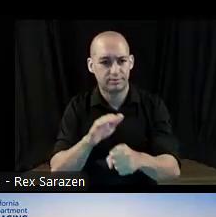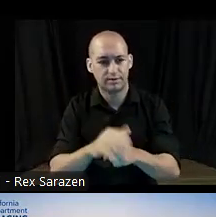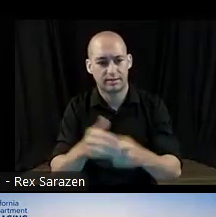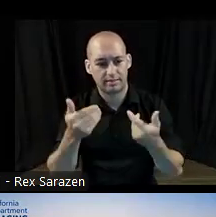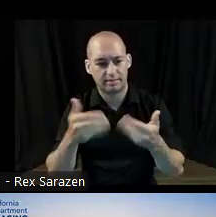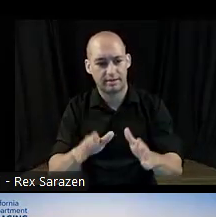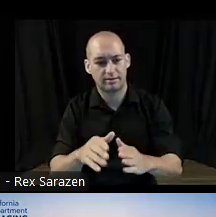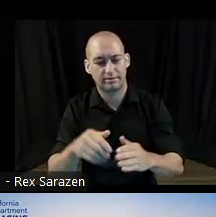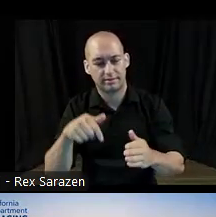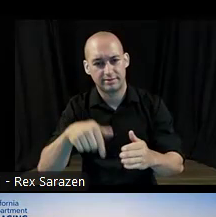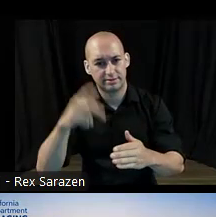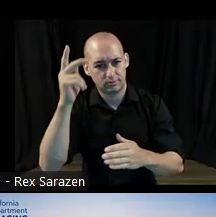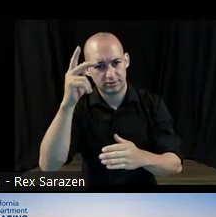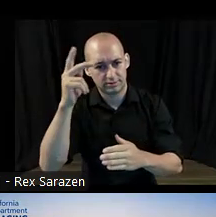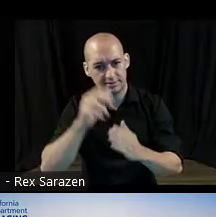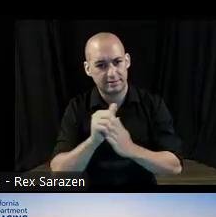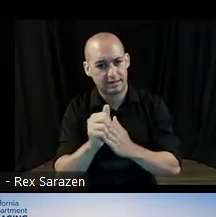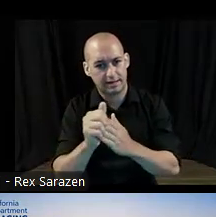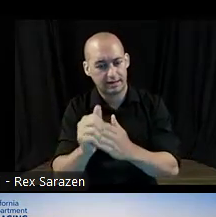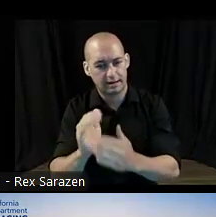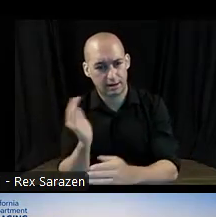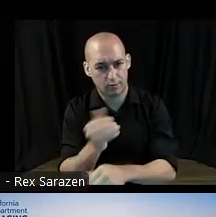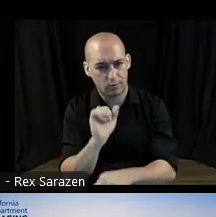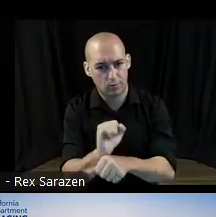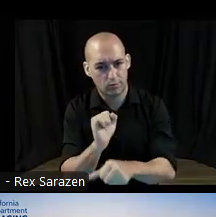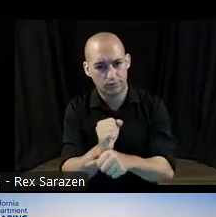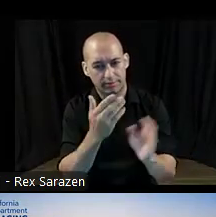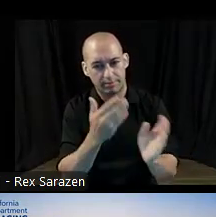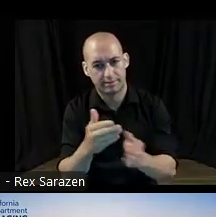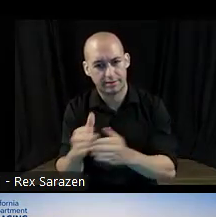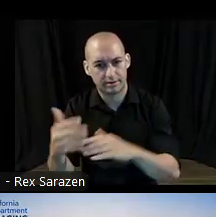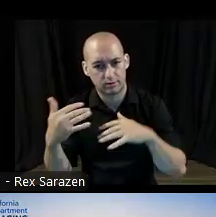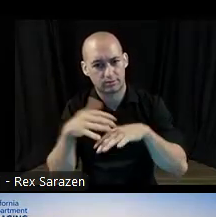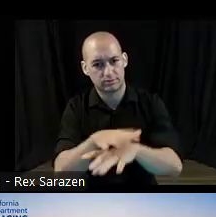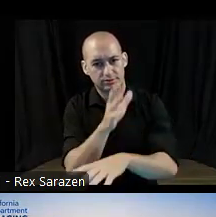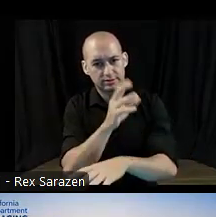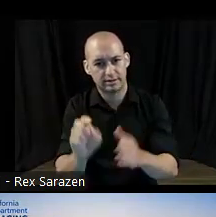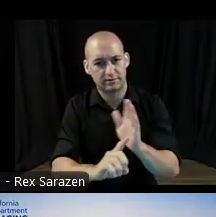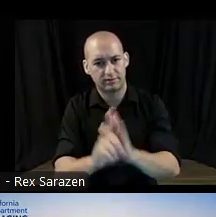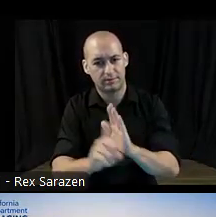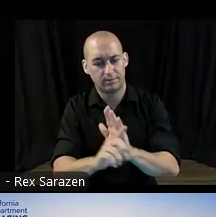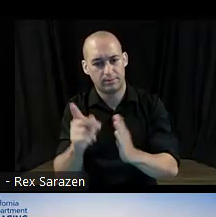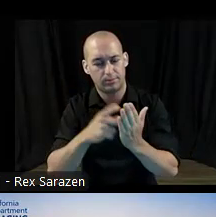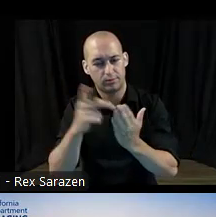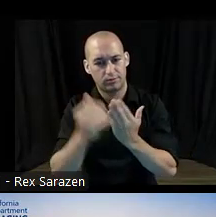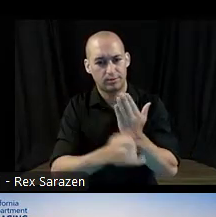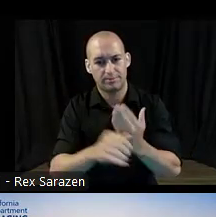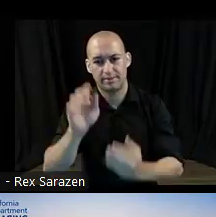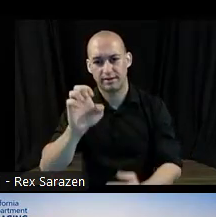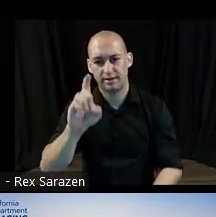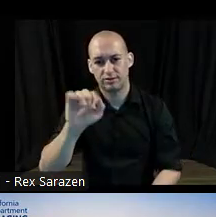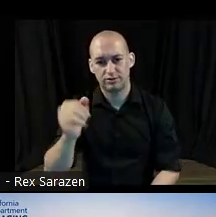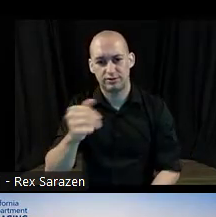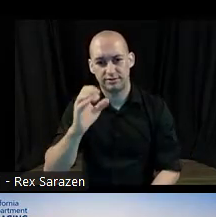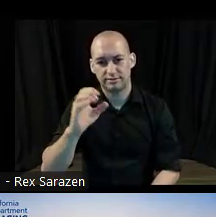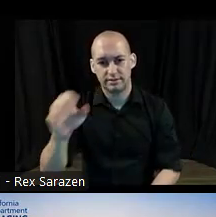all aspects of our work in planning, coordination, and program development. I have the EDJCC chairs that will help me